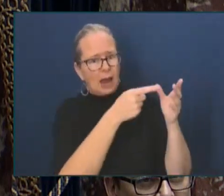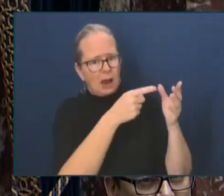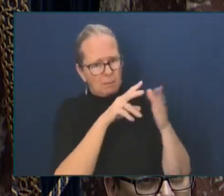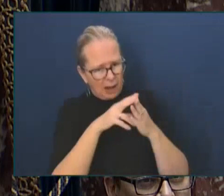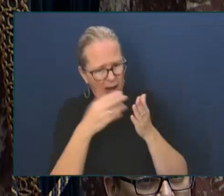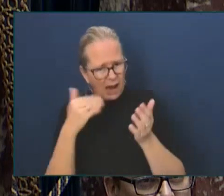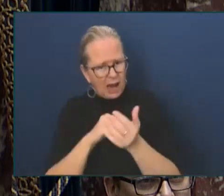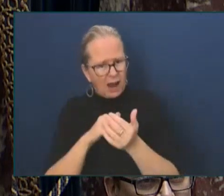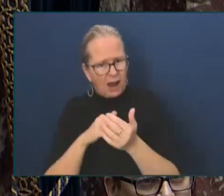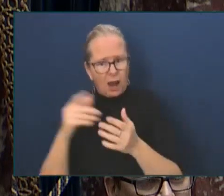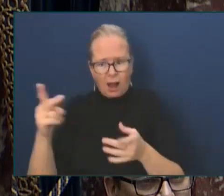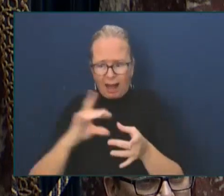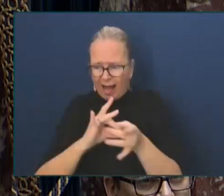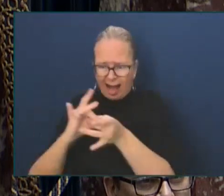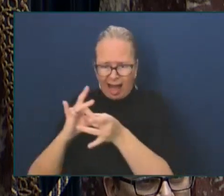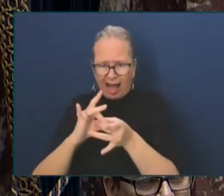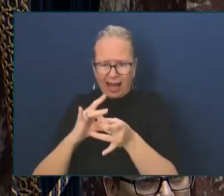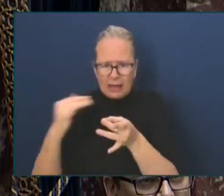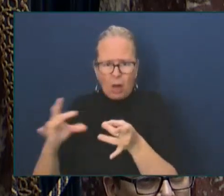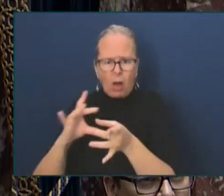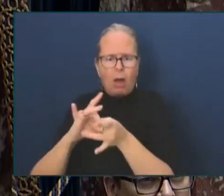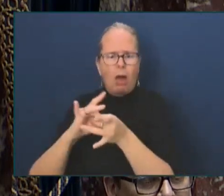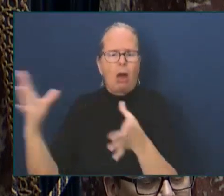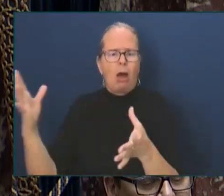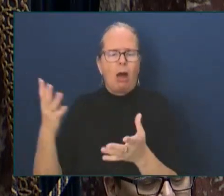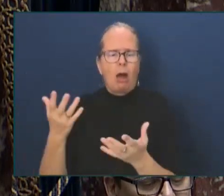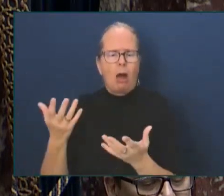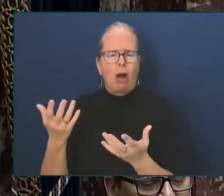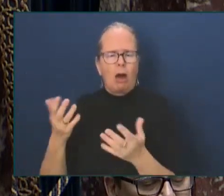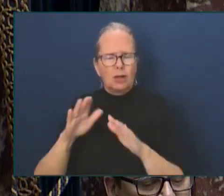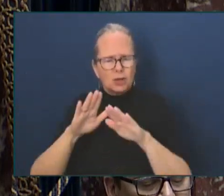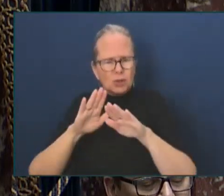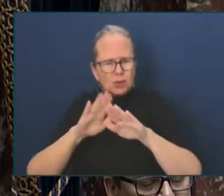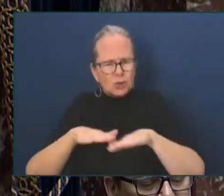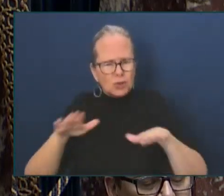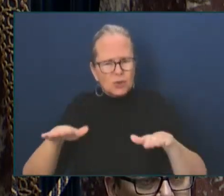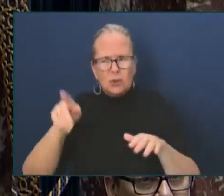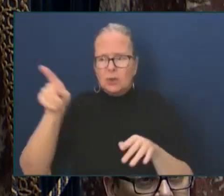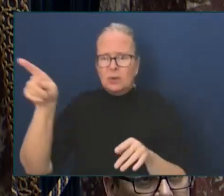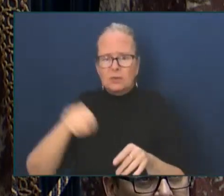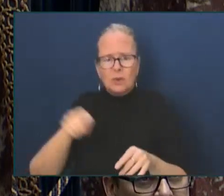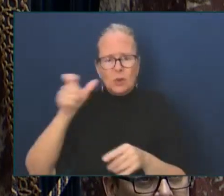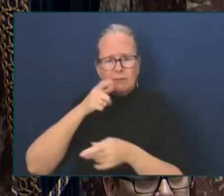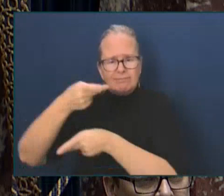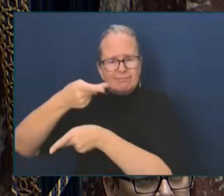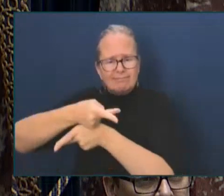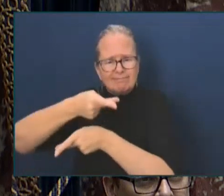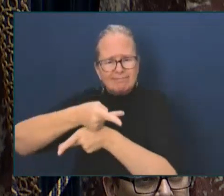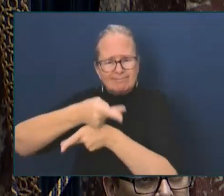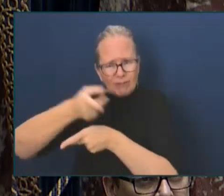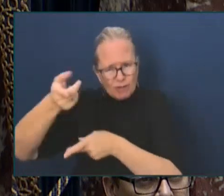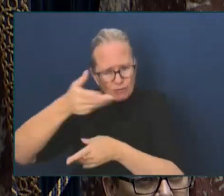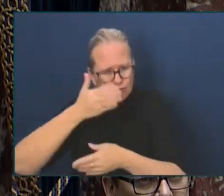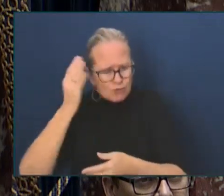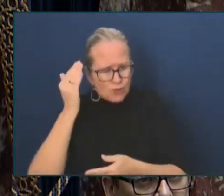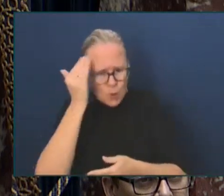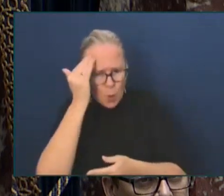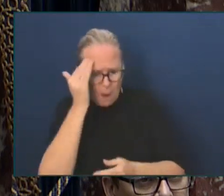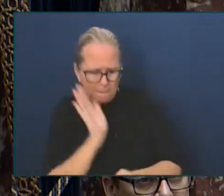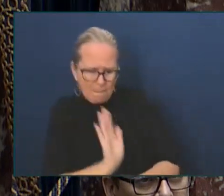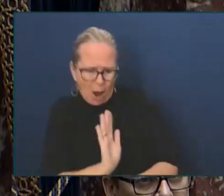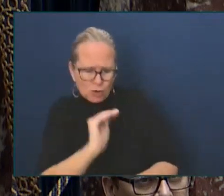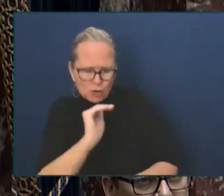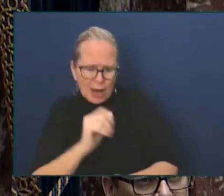children from their loved ones. These children don't understand government bureaucracy. All they know is that the people that